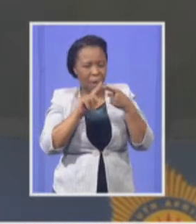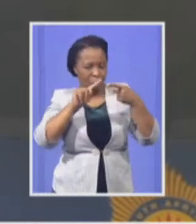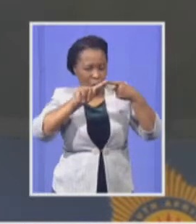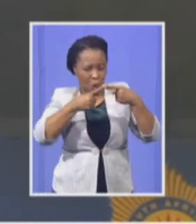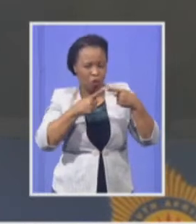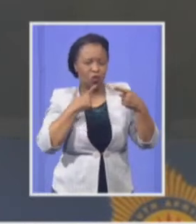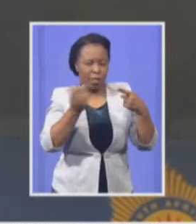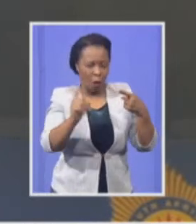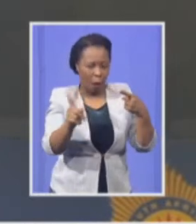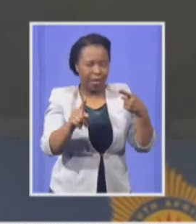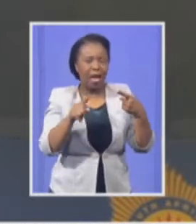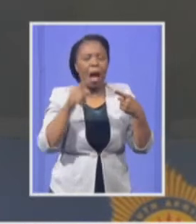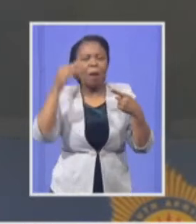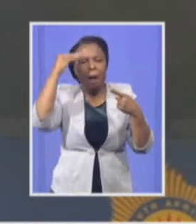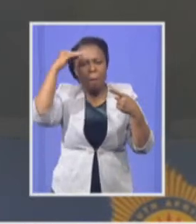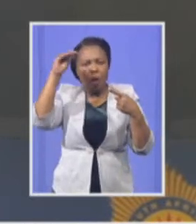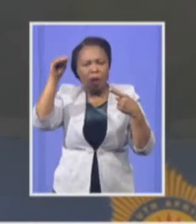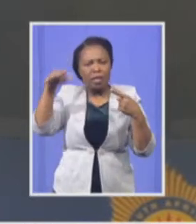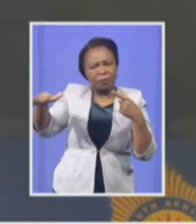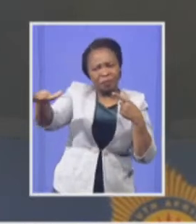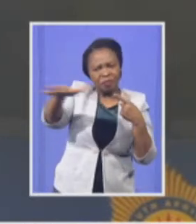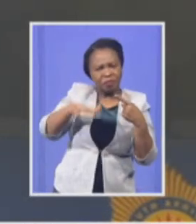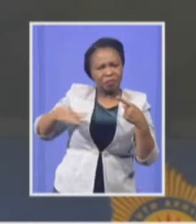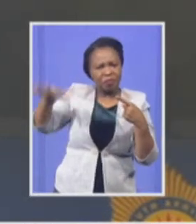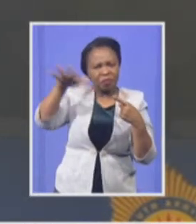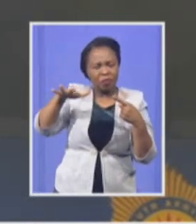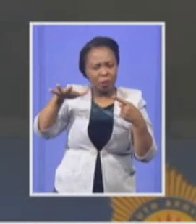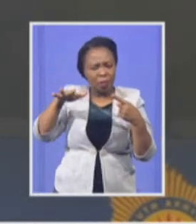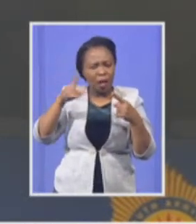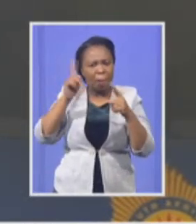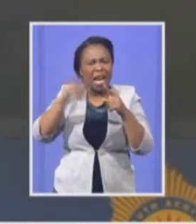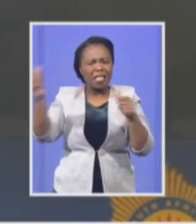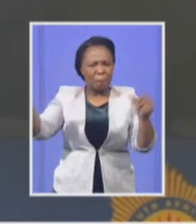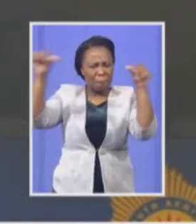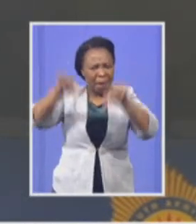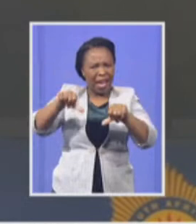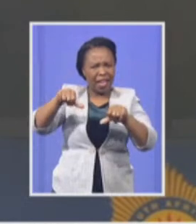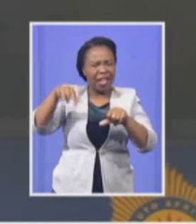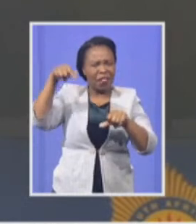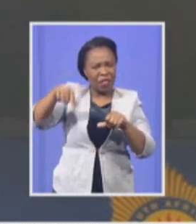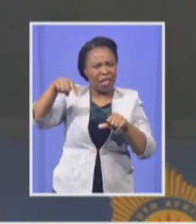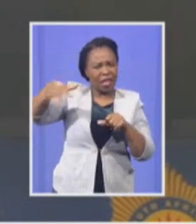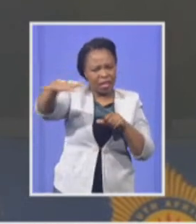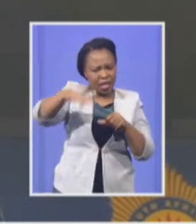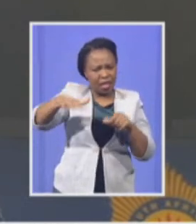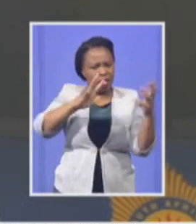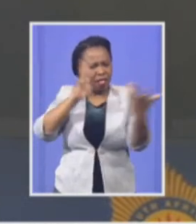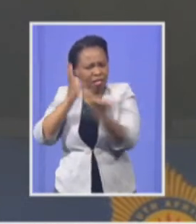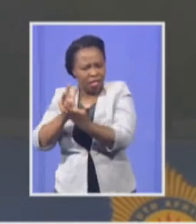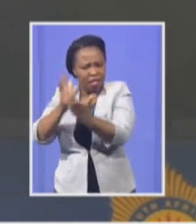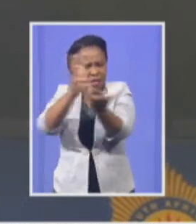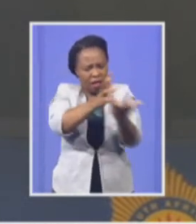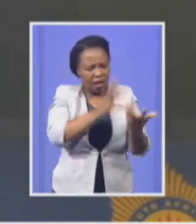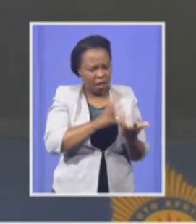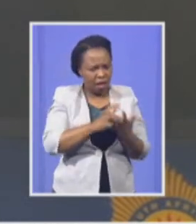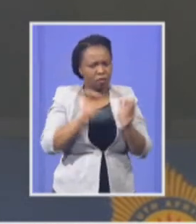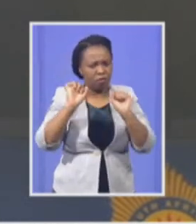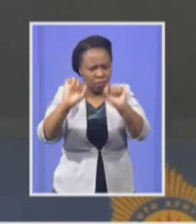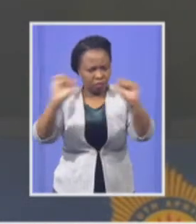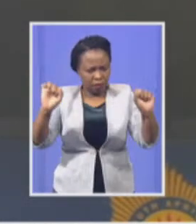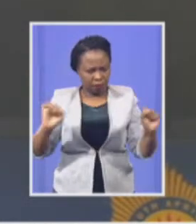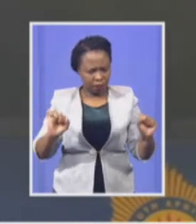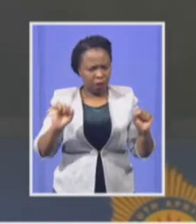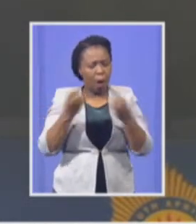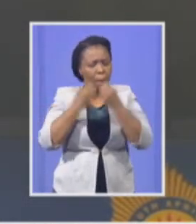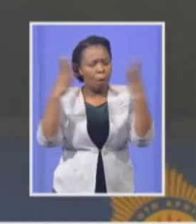amaphoyisa alezo indawo awabuye azosebenza kulezo indawo ey'ndaweni ey'ningi bathi